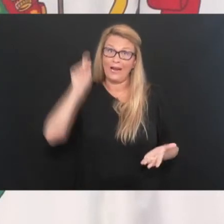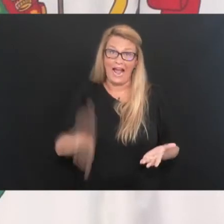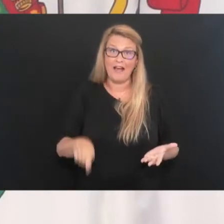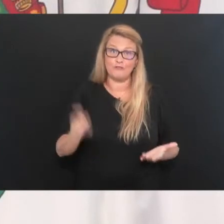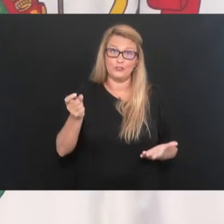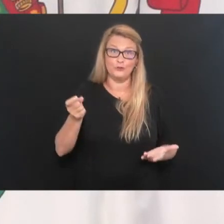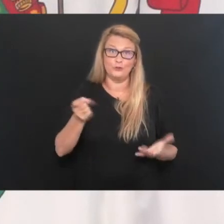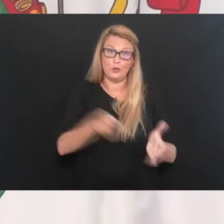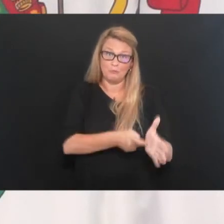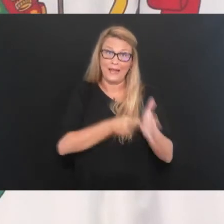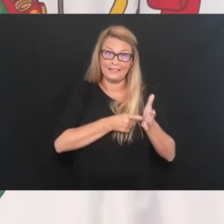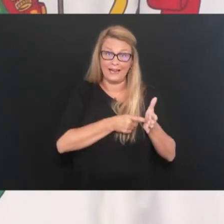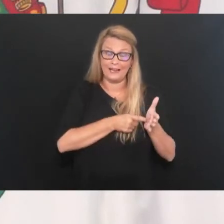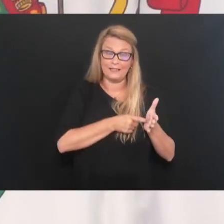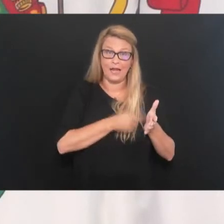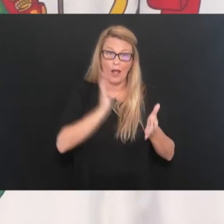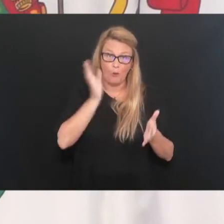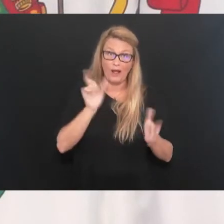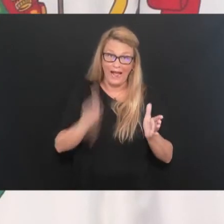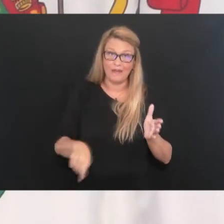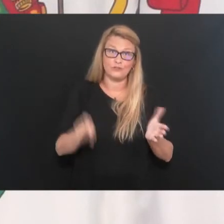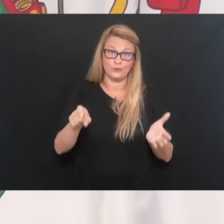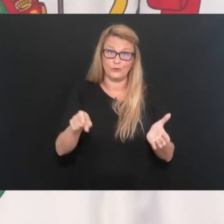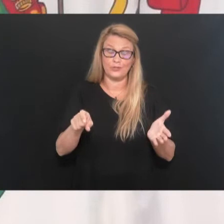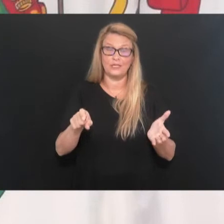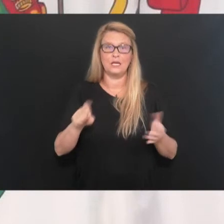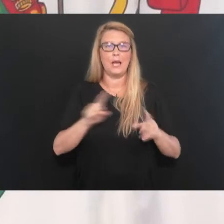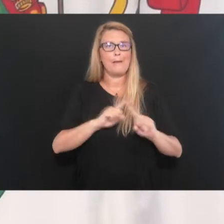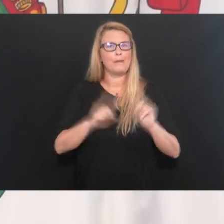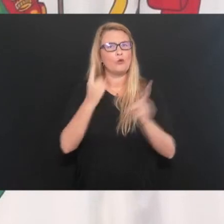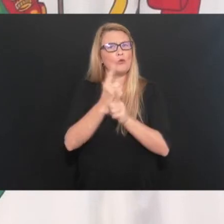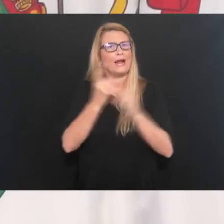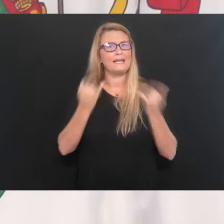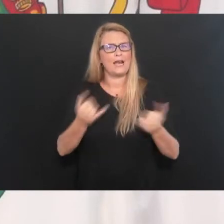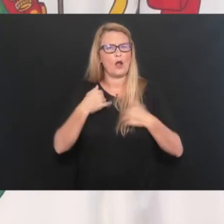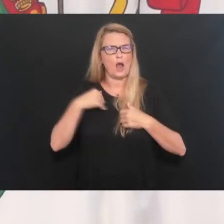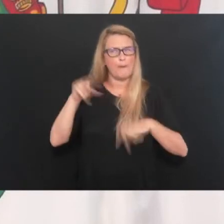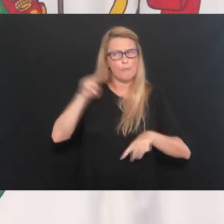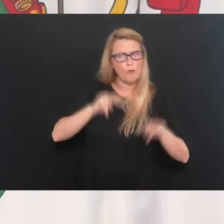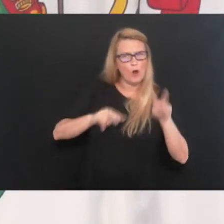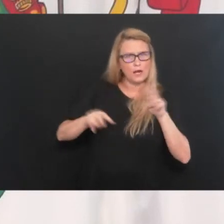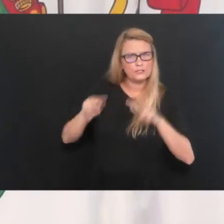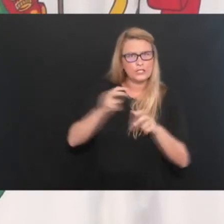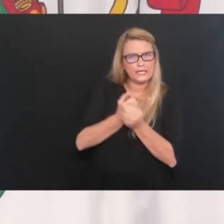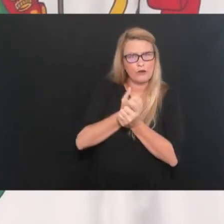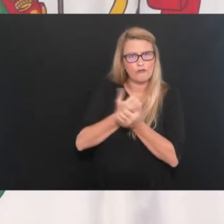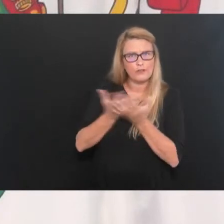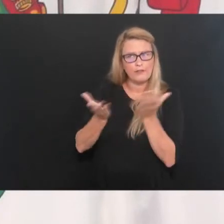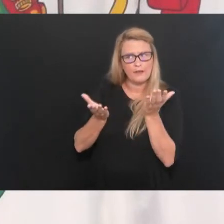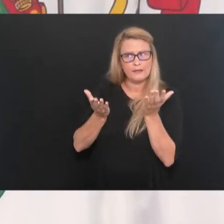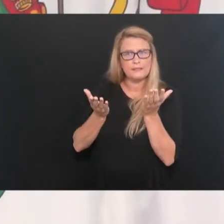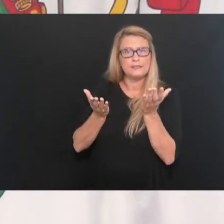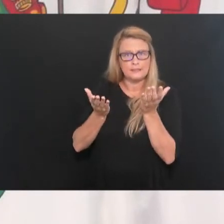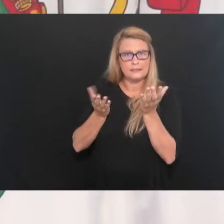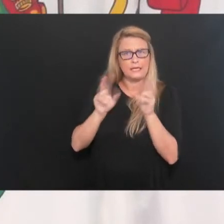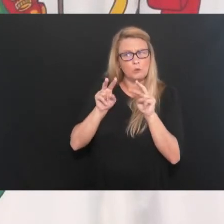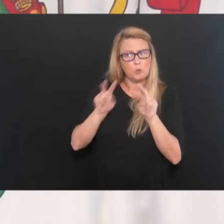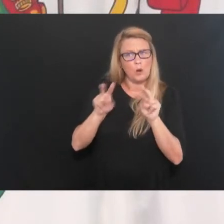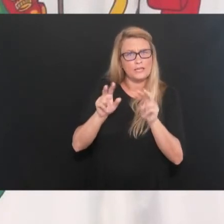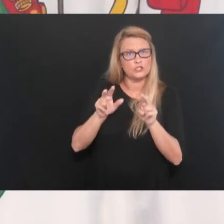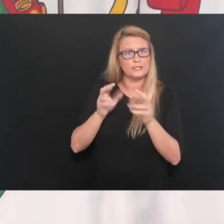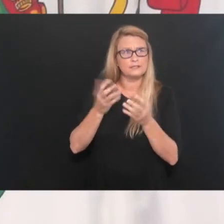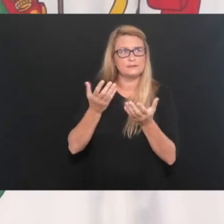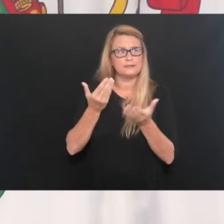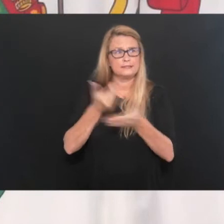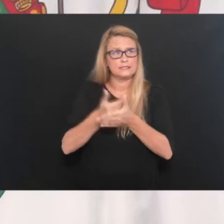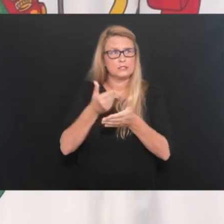But we're on top of it. We're watching every single movement, and like